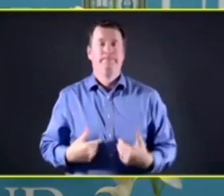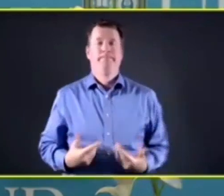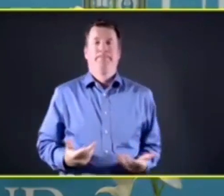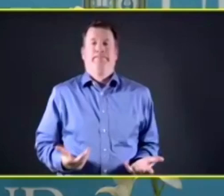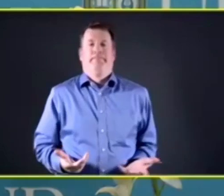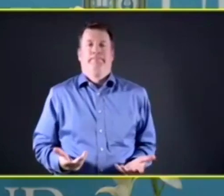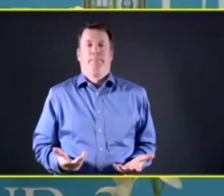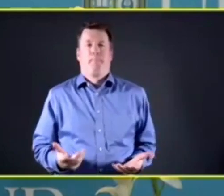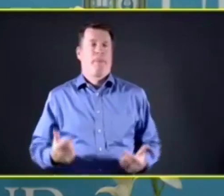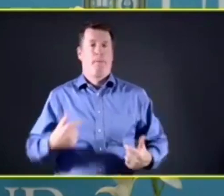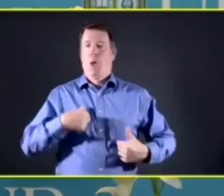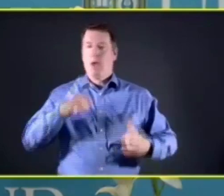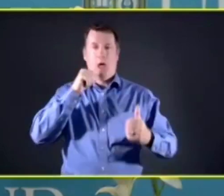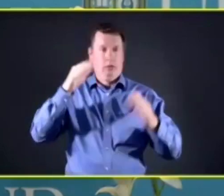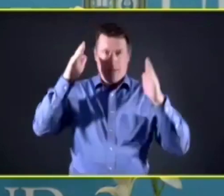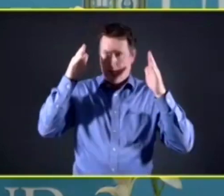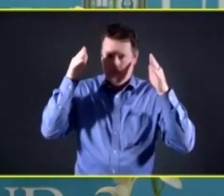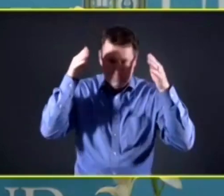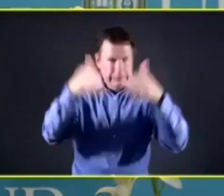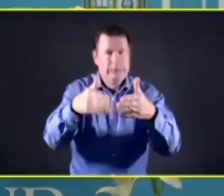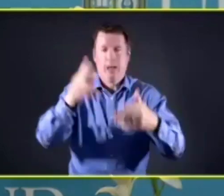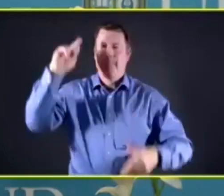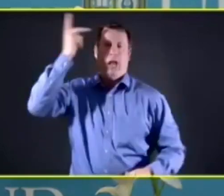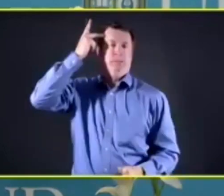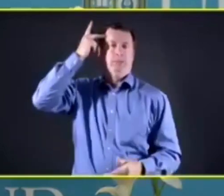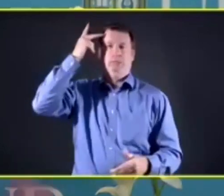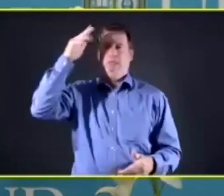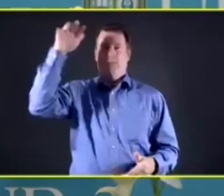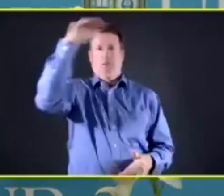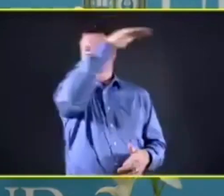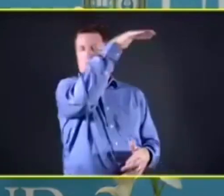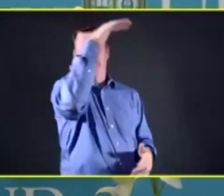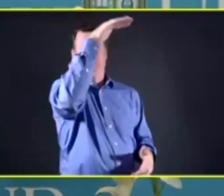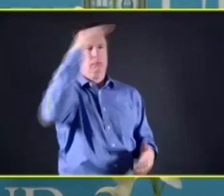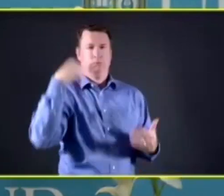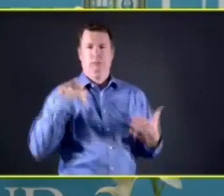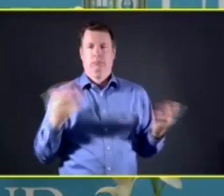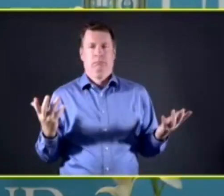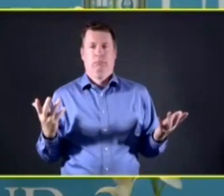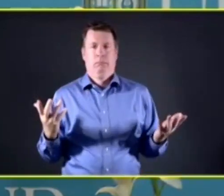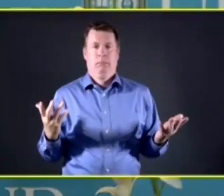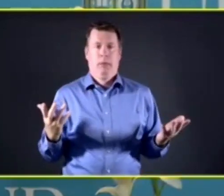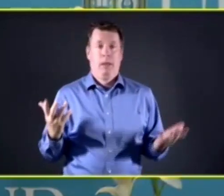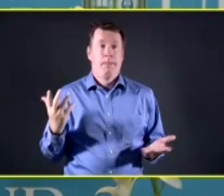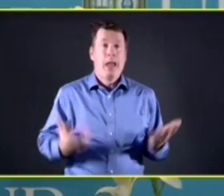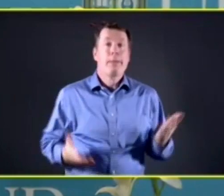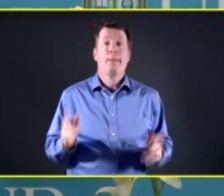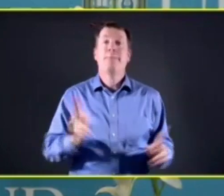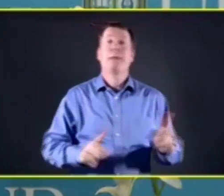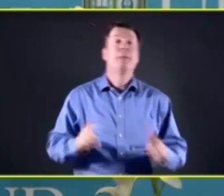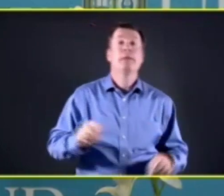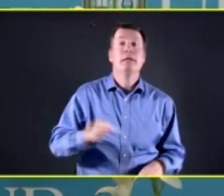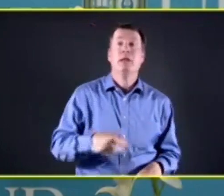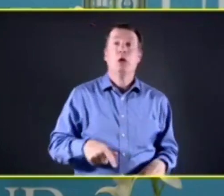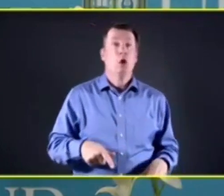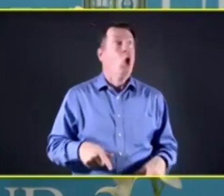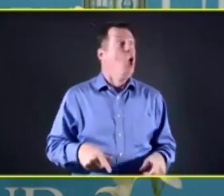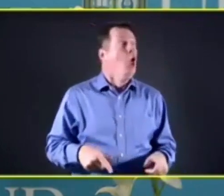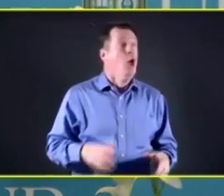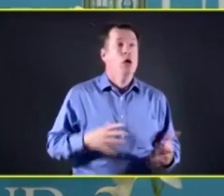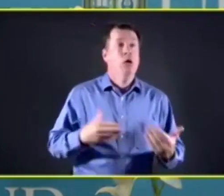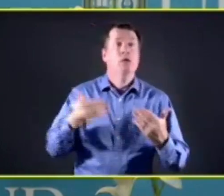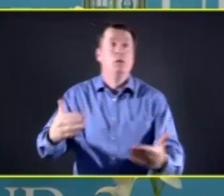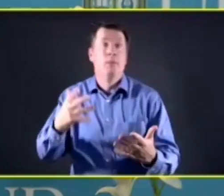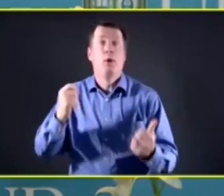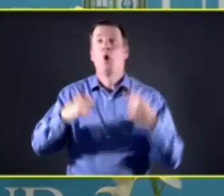really encouraged and want to join this for that reason, and there's probably a lot of people who don't want to. And all